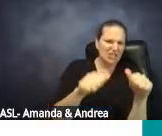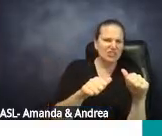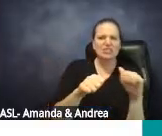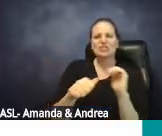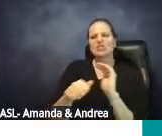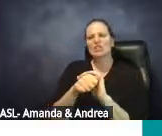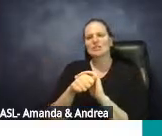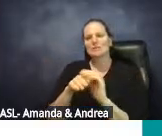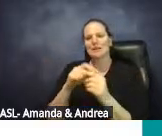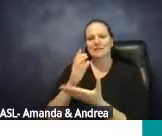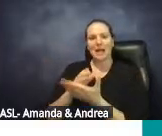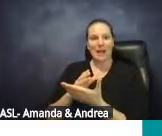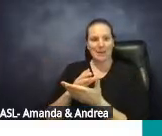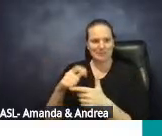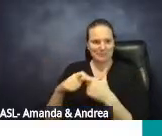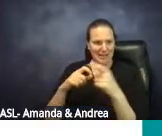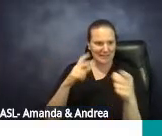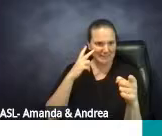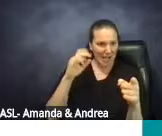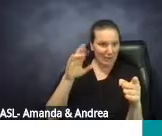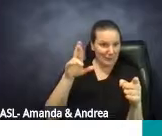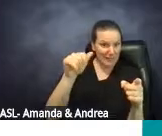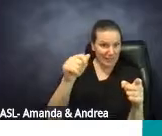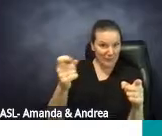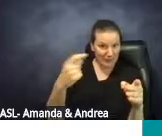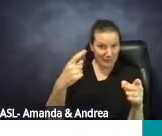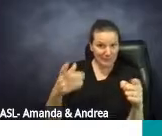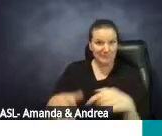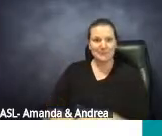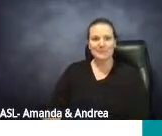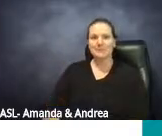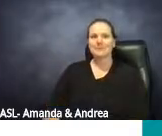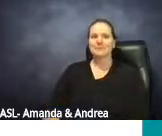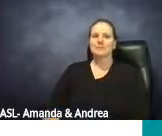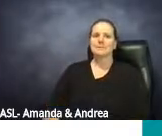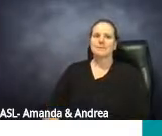right there because I see, Irina, you have a question.